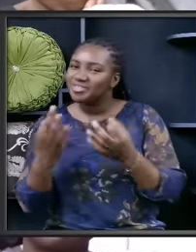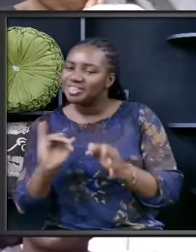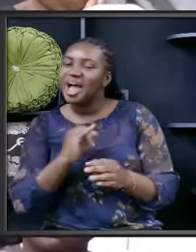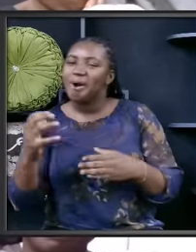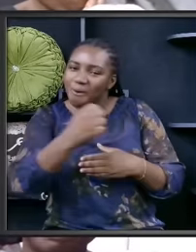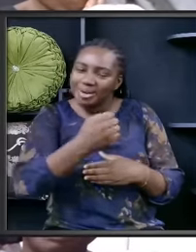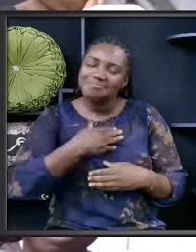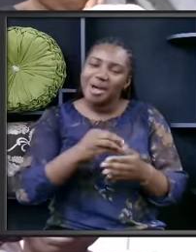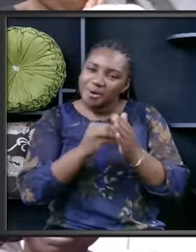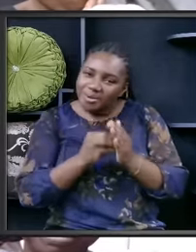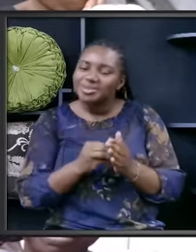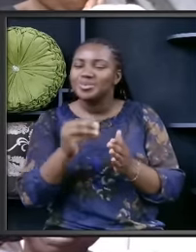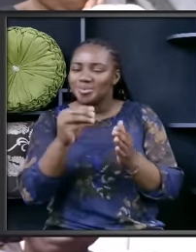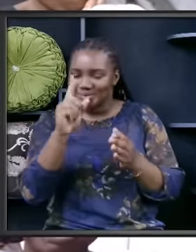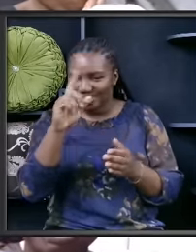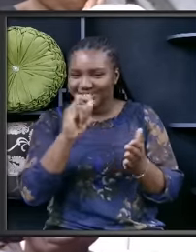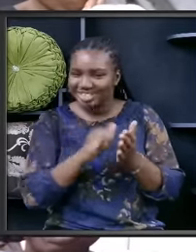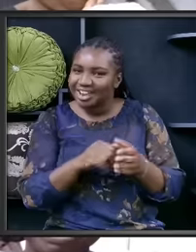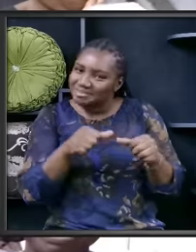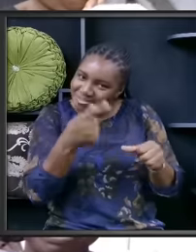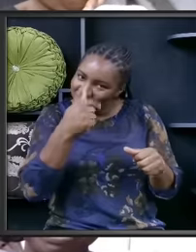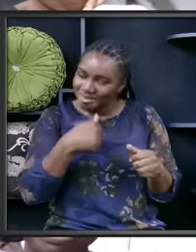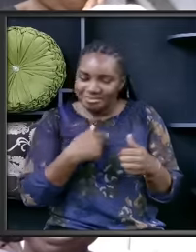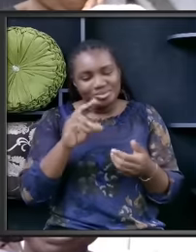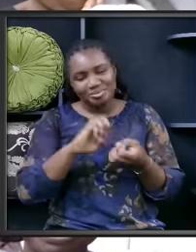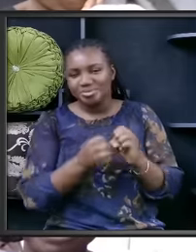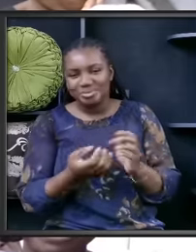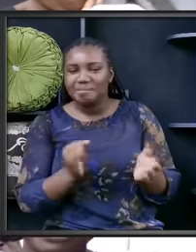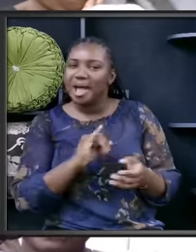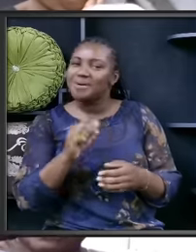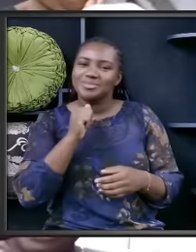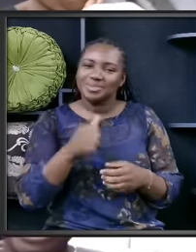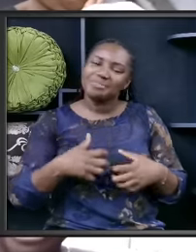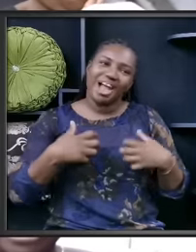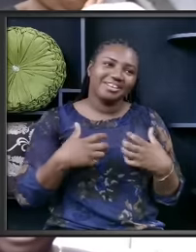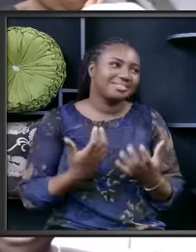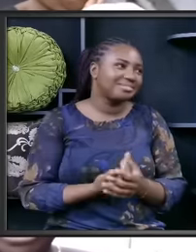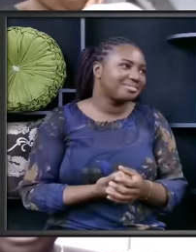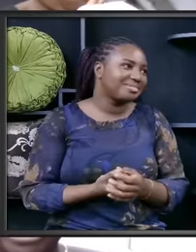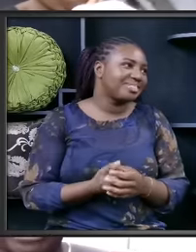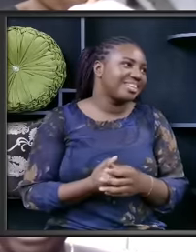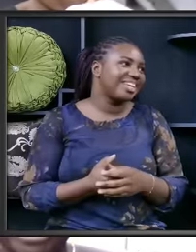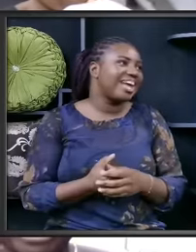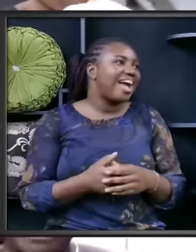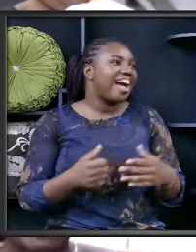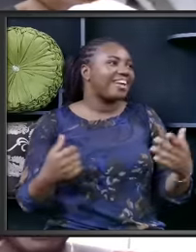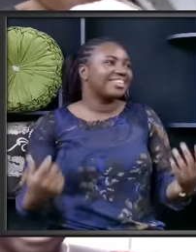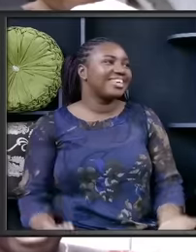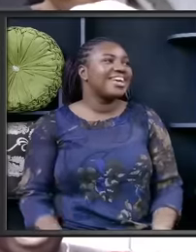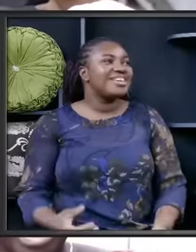my own, the one where they remain for me. No problem. I know the verse. I don't see you do like this.